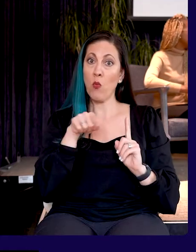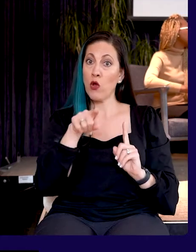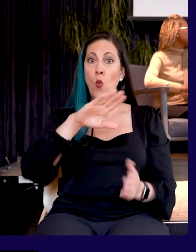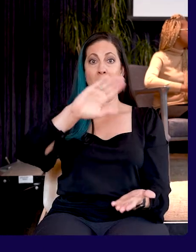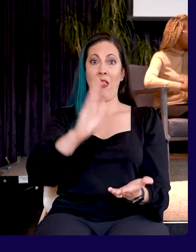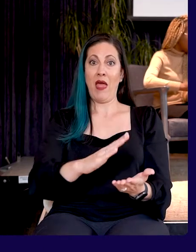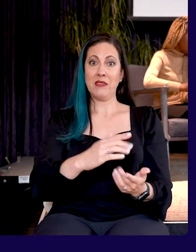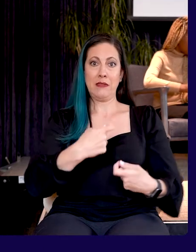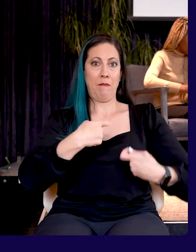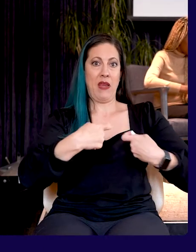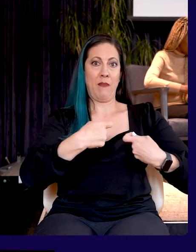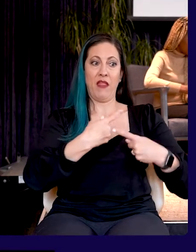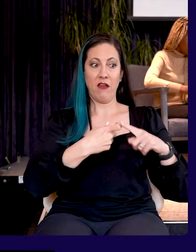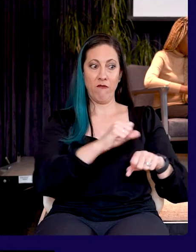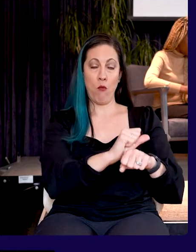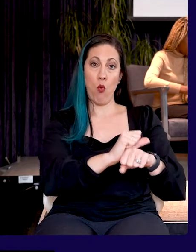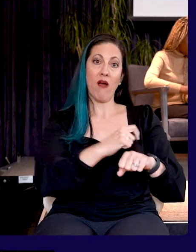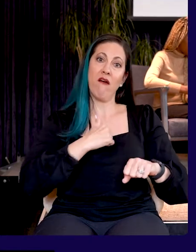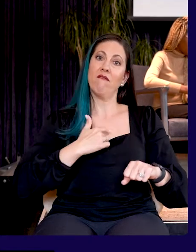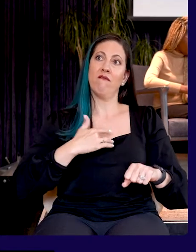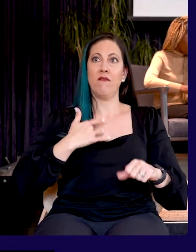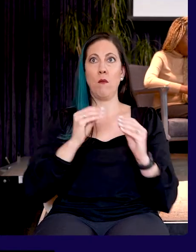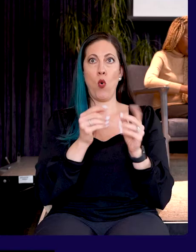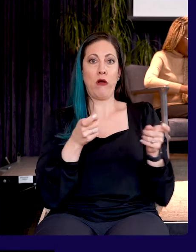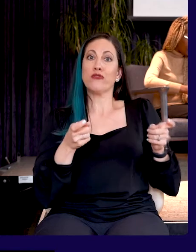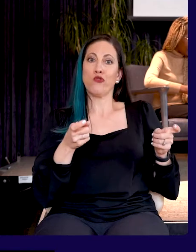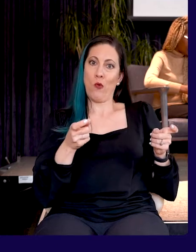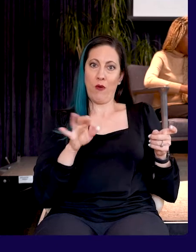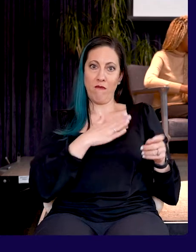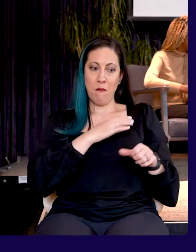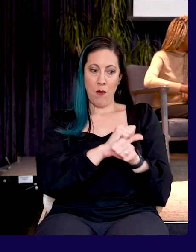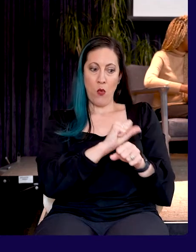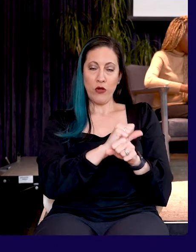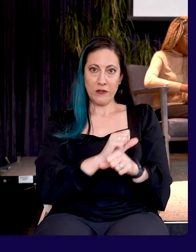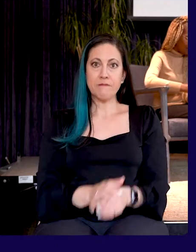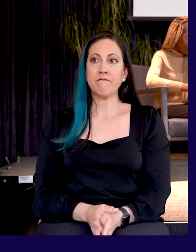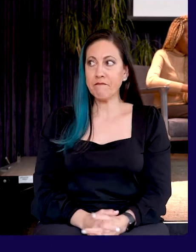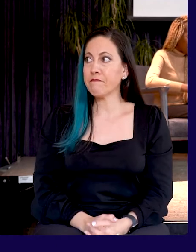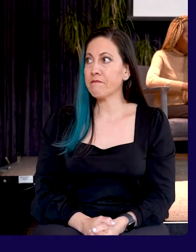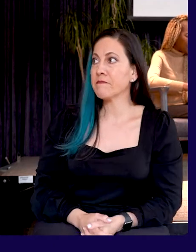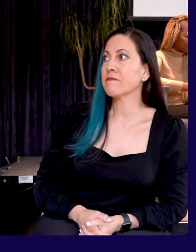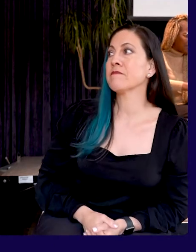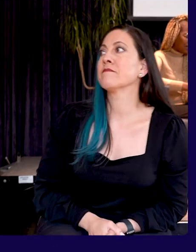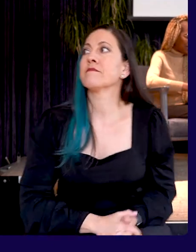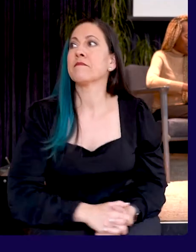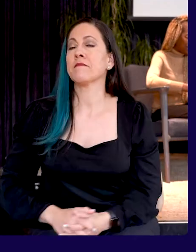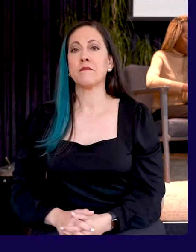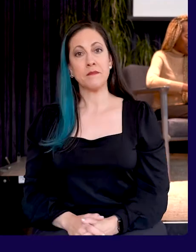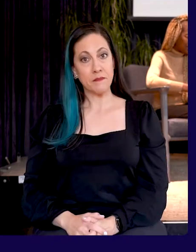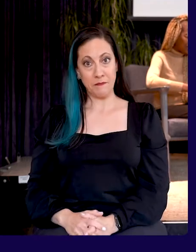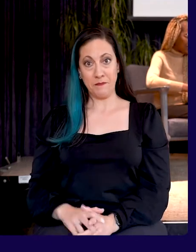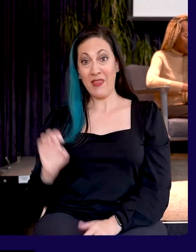less manipulated by the workplace and feel more in control of the work that you're doing and why. Well, I'm also